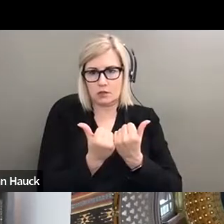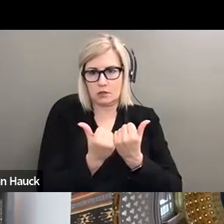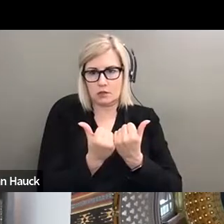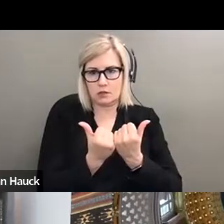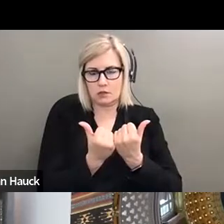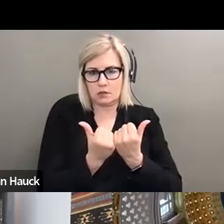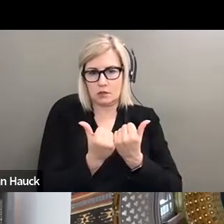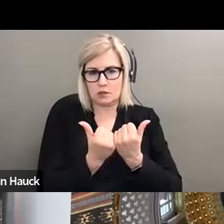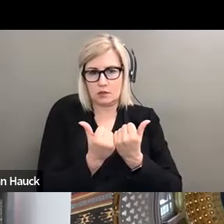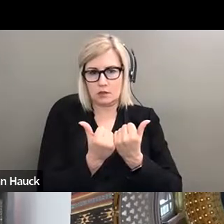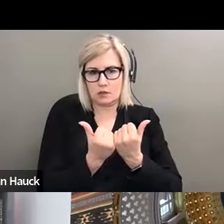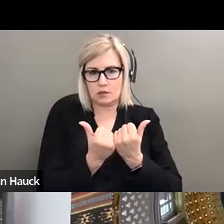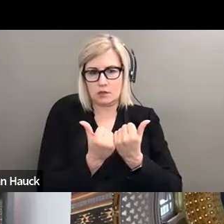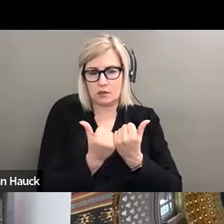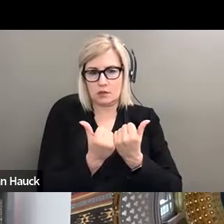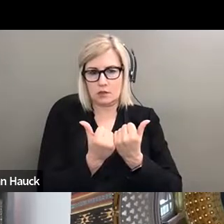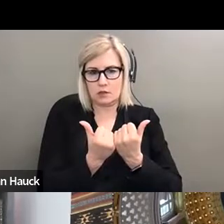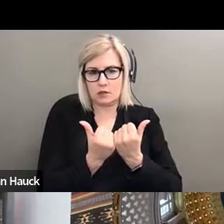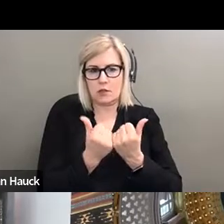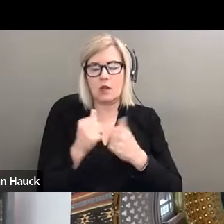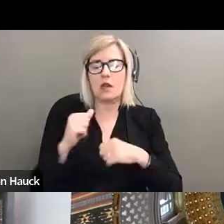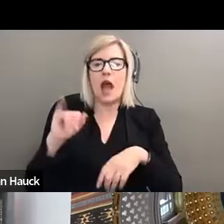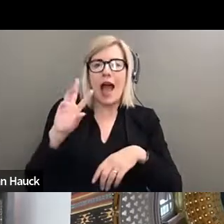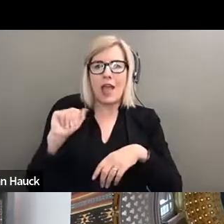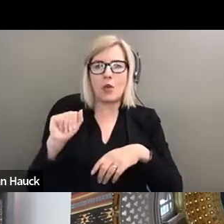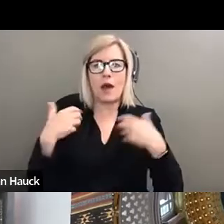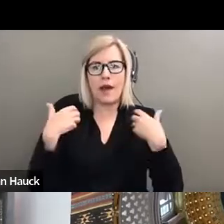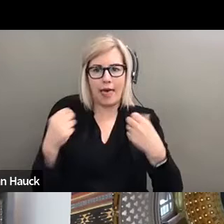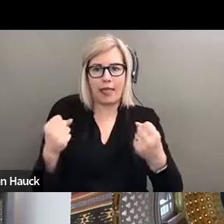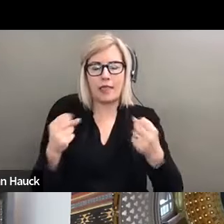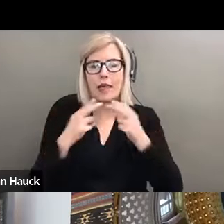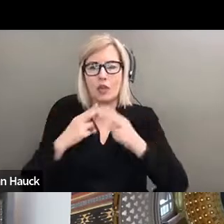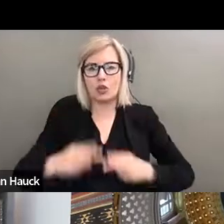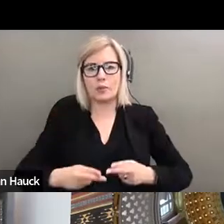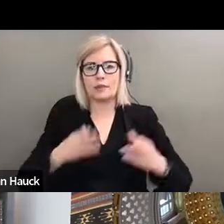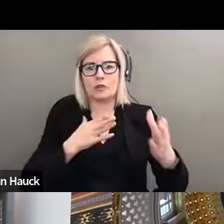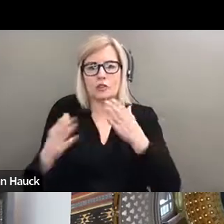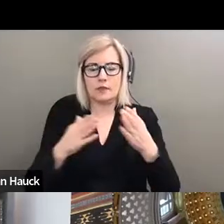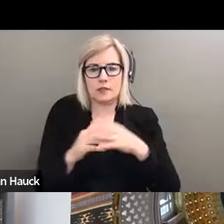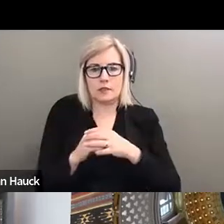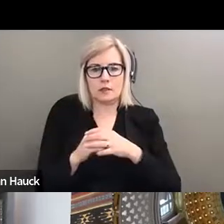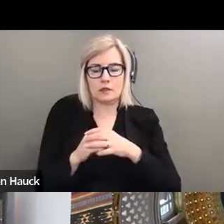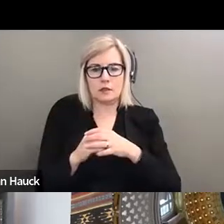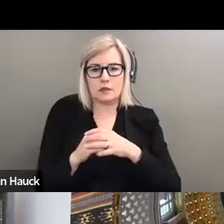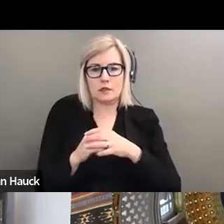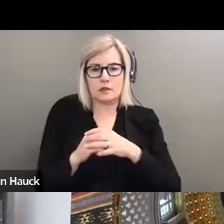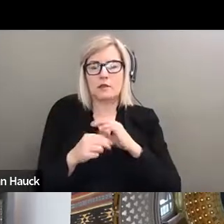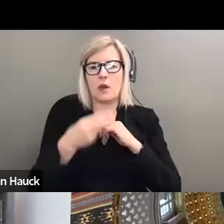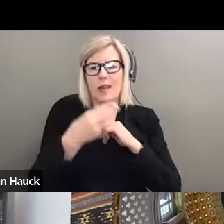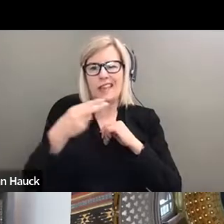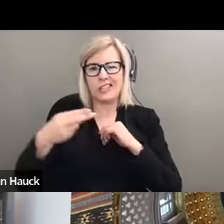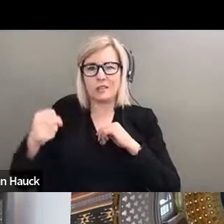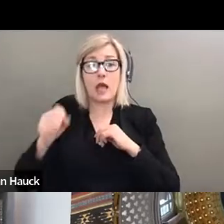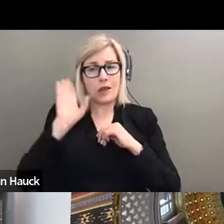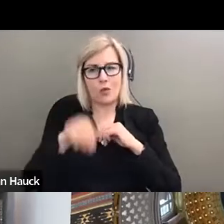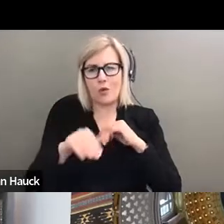as they align and become one, it will be called the Iowa Health and Human Services. And so I know there's been some press releases